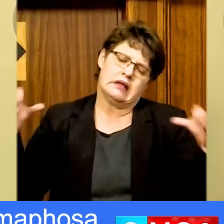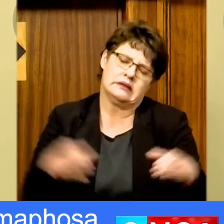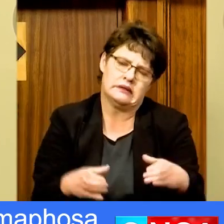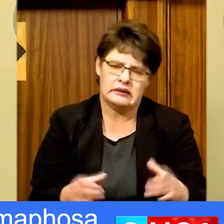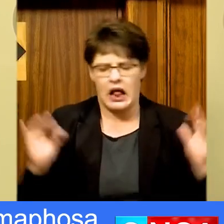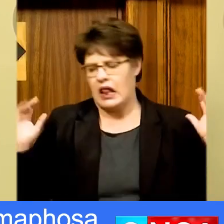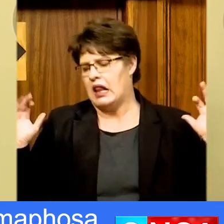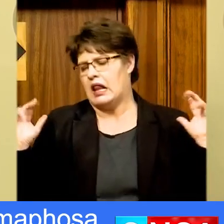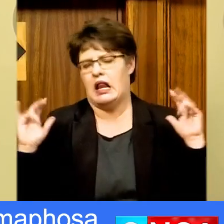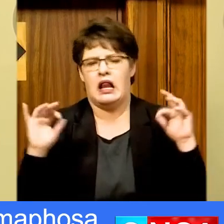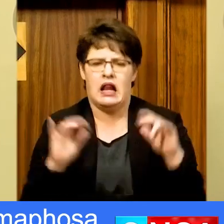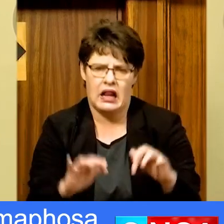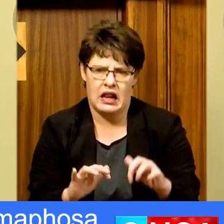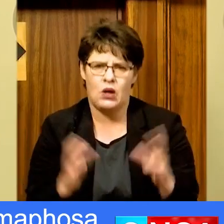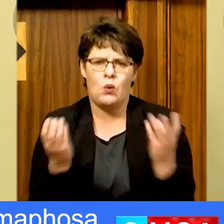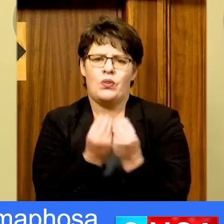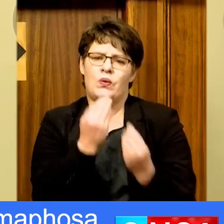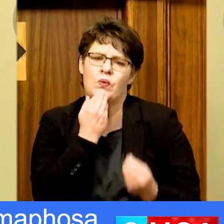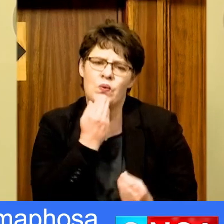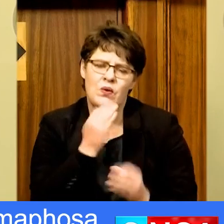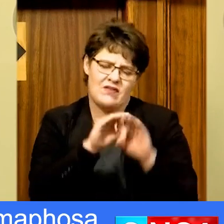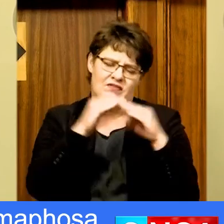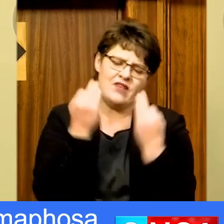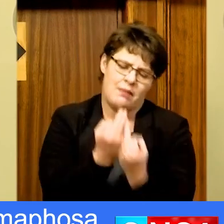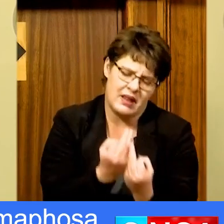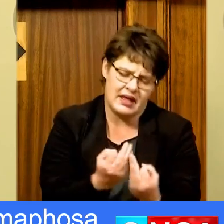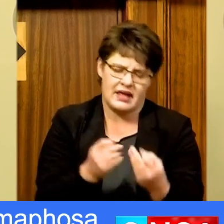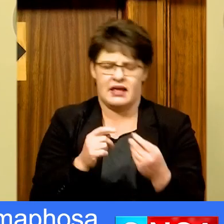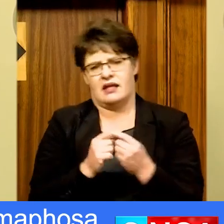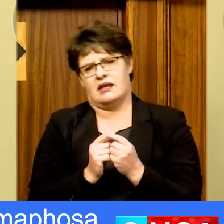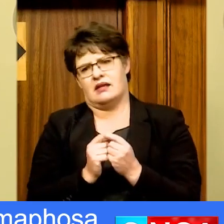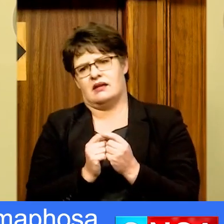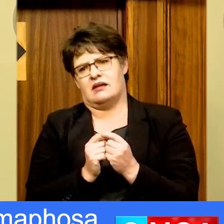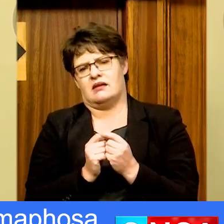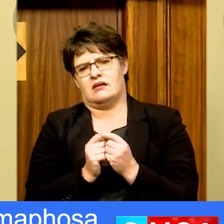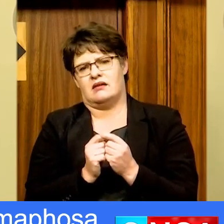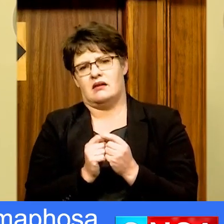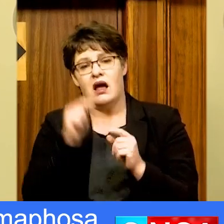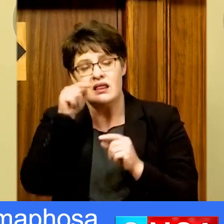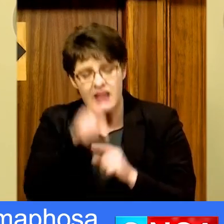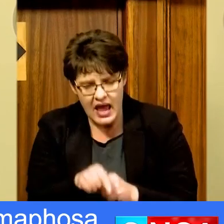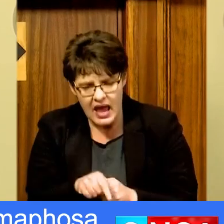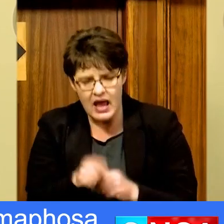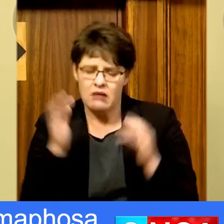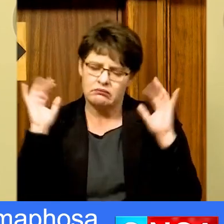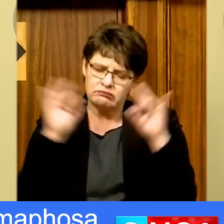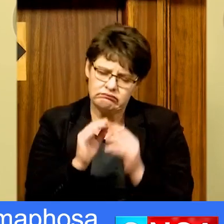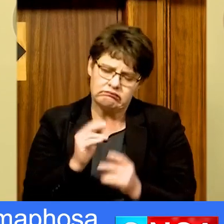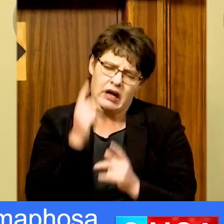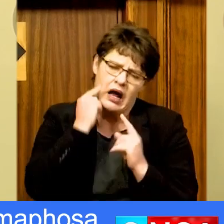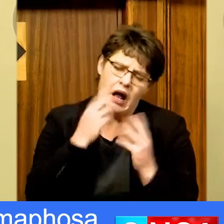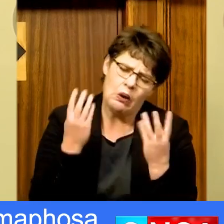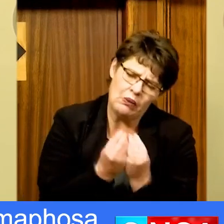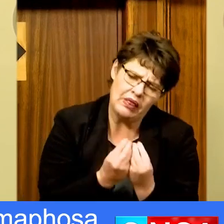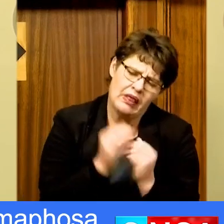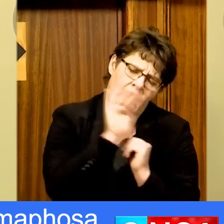including gatherings with family, have contracted and have died.